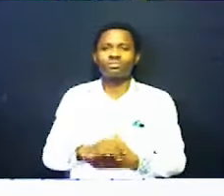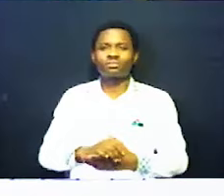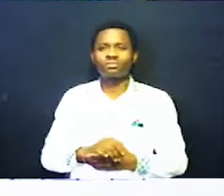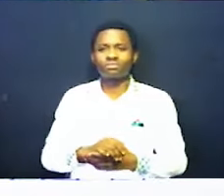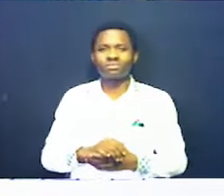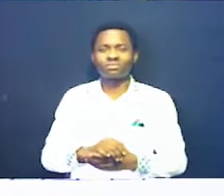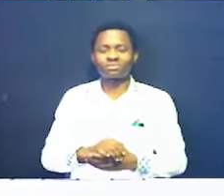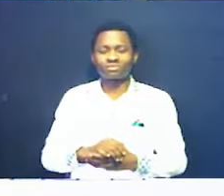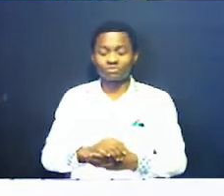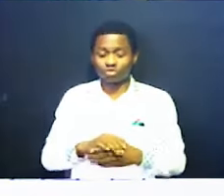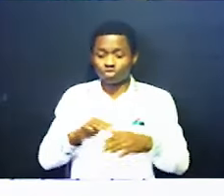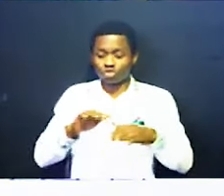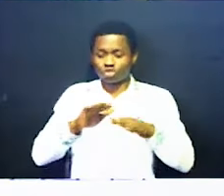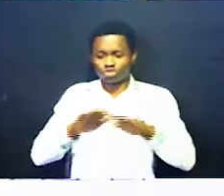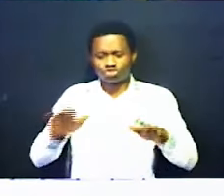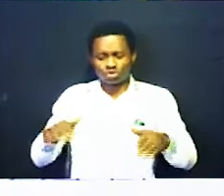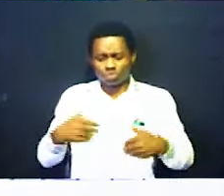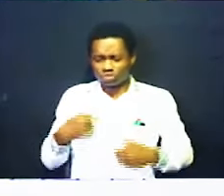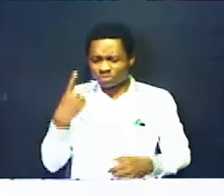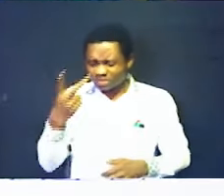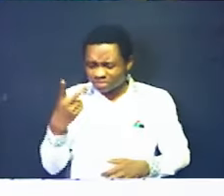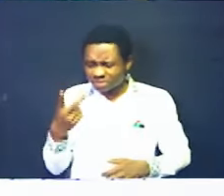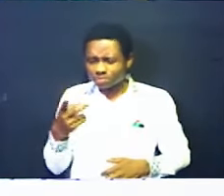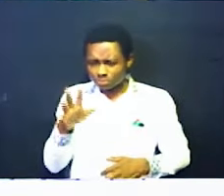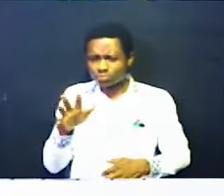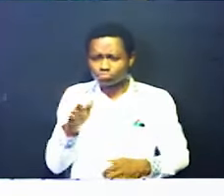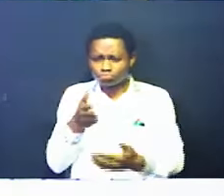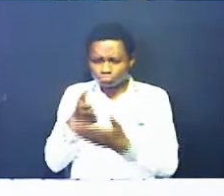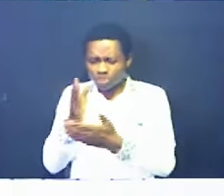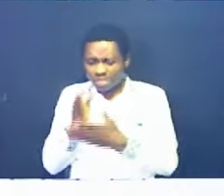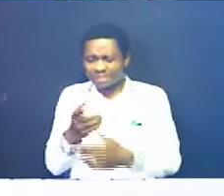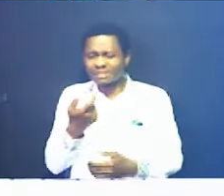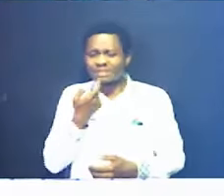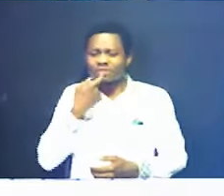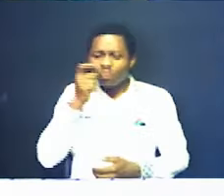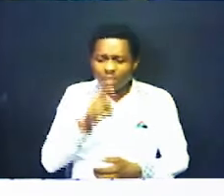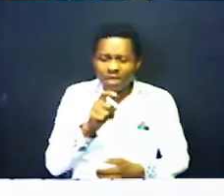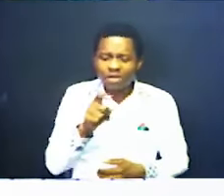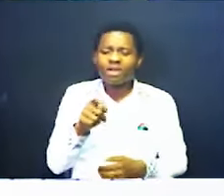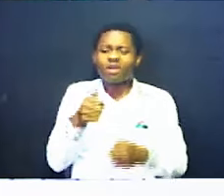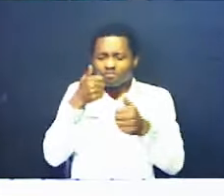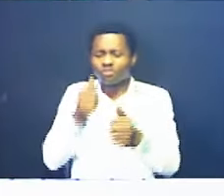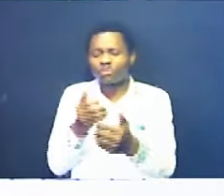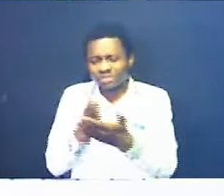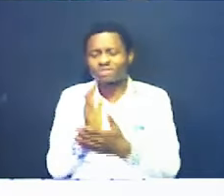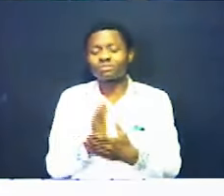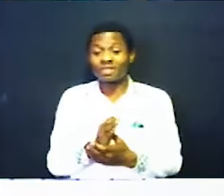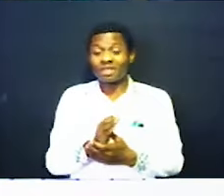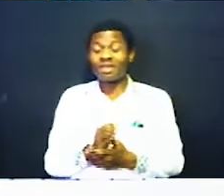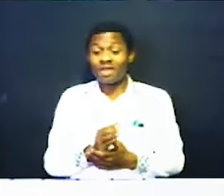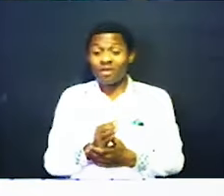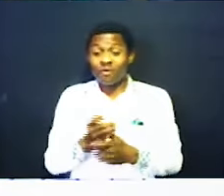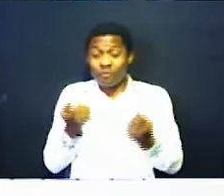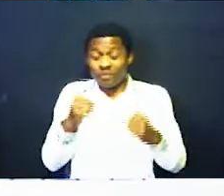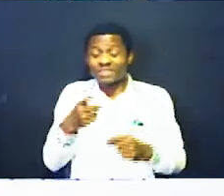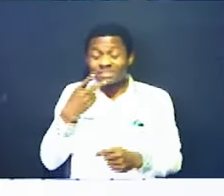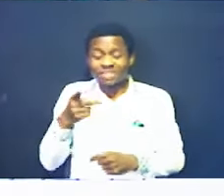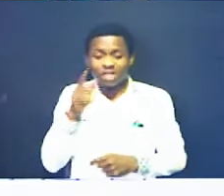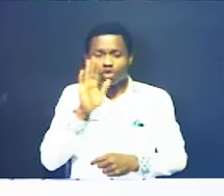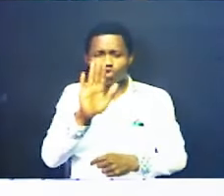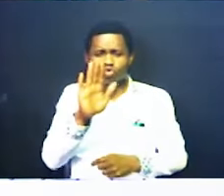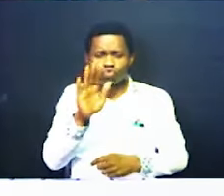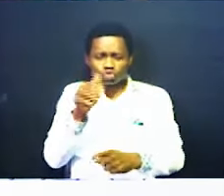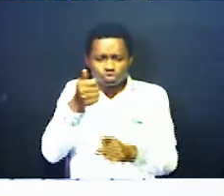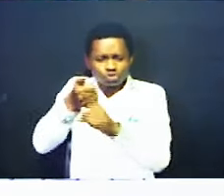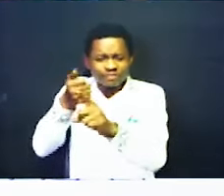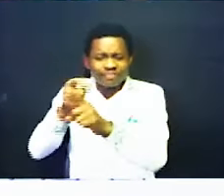you're authentic. You do what you say, and then before authority. Ohun si e wotumi a nya wohwe kane